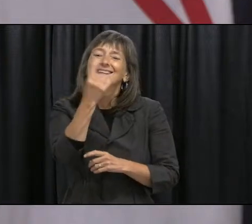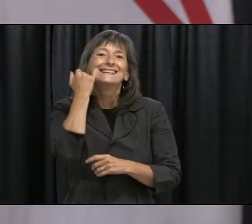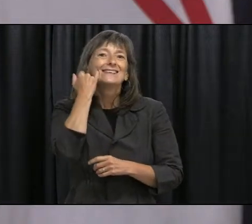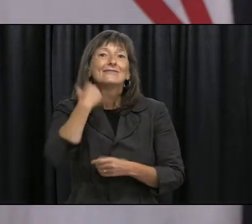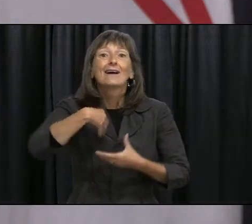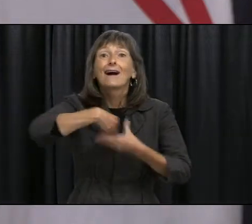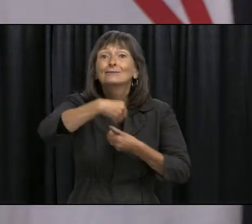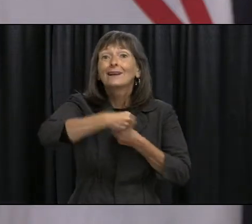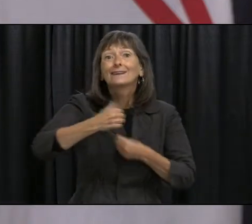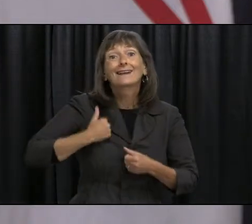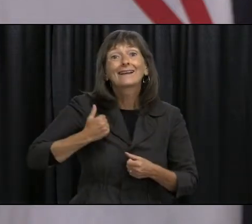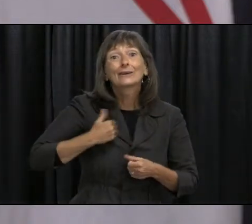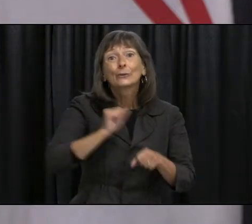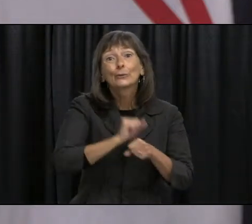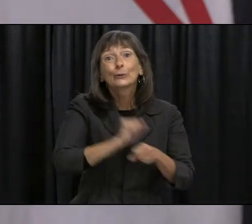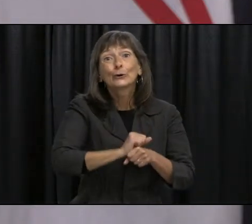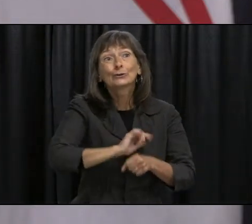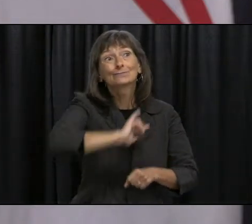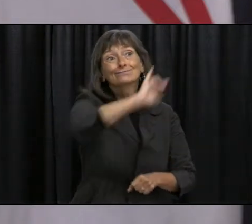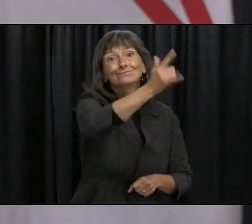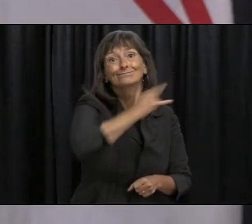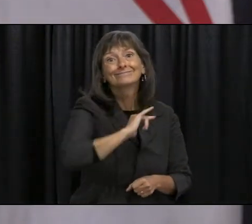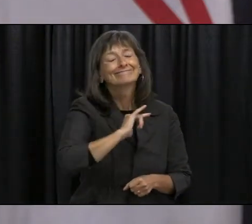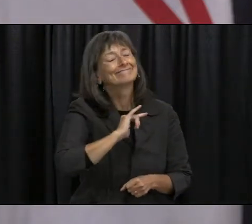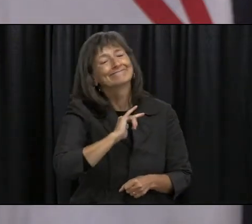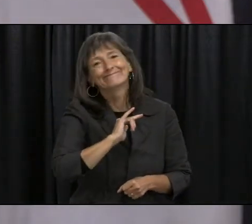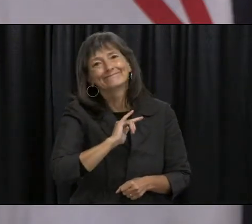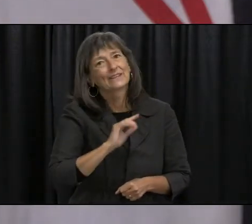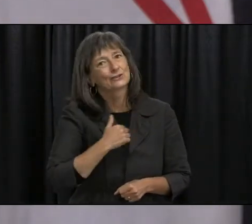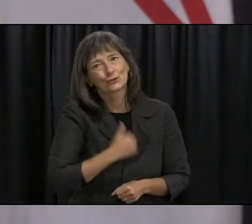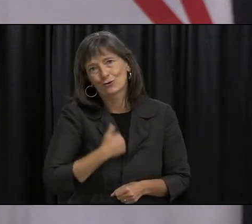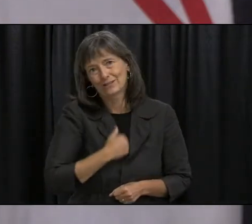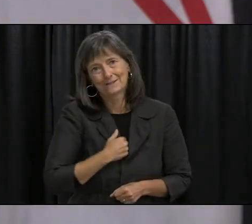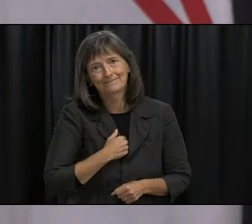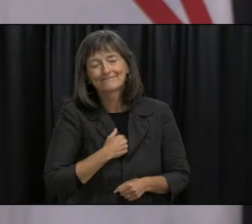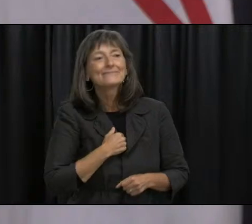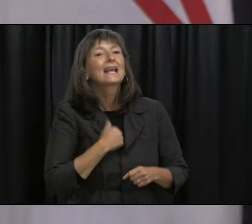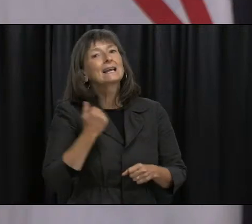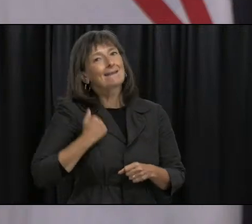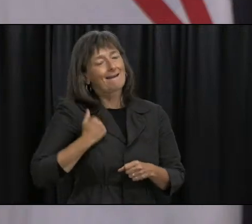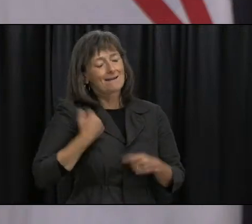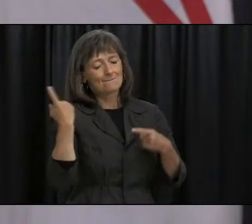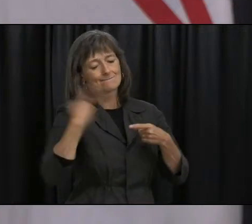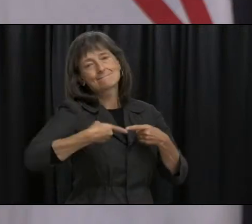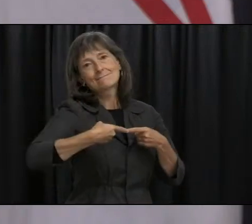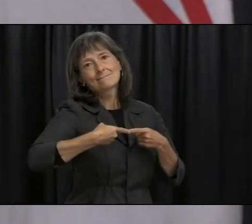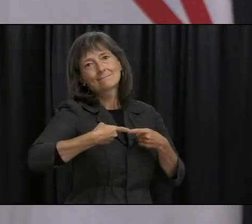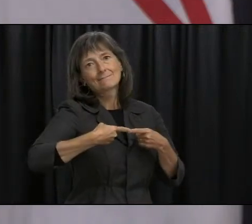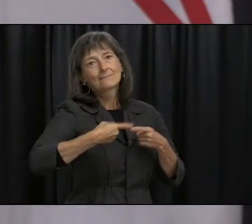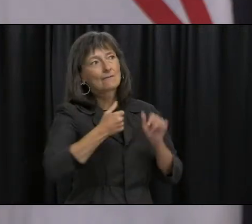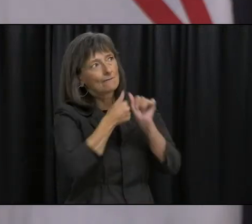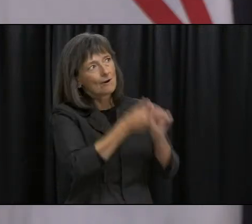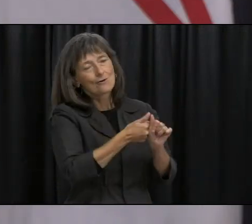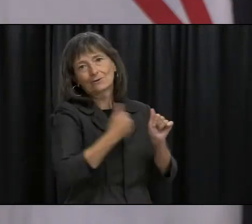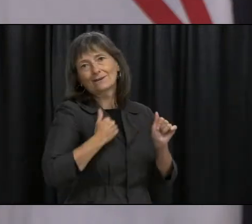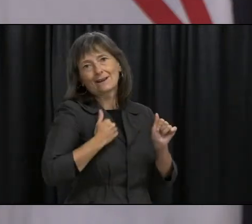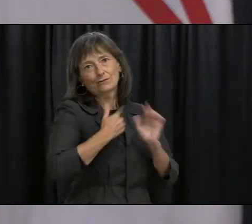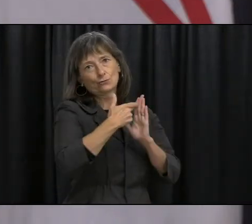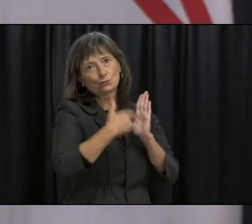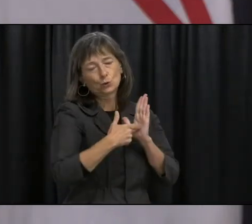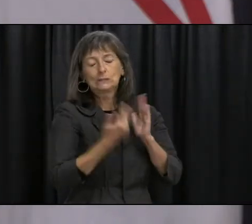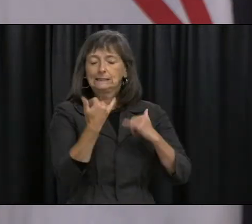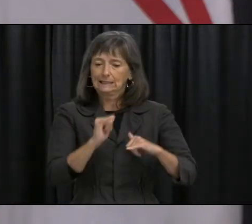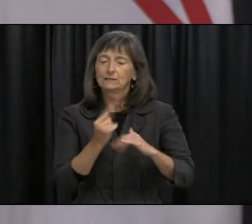rotational workers at this time, as the federal government's quarantine order still requires anyone returning to Canada to self-isolate for 14